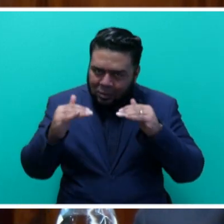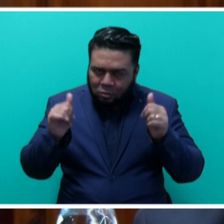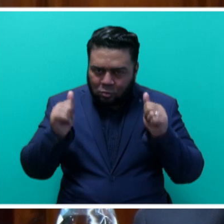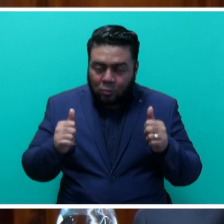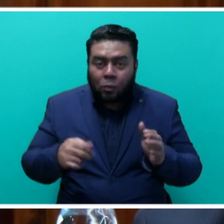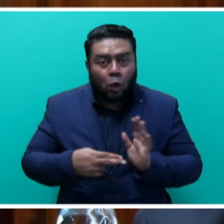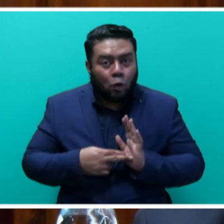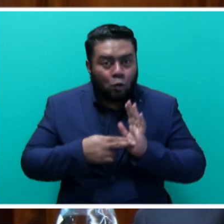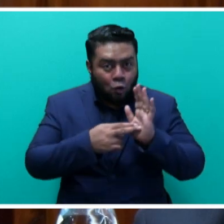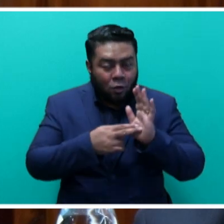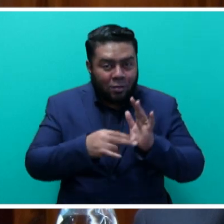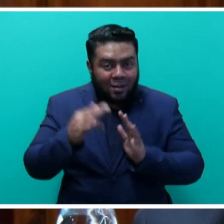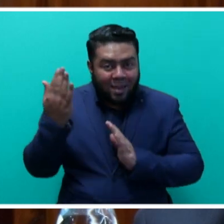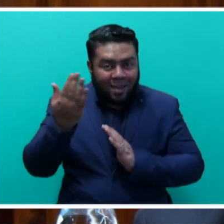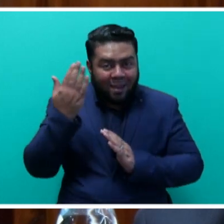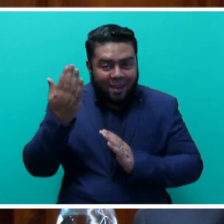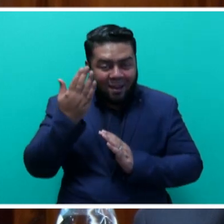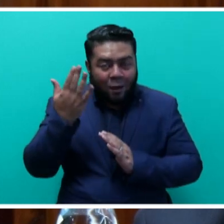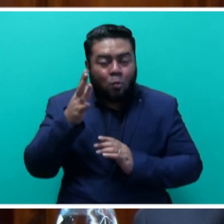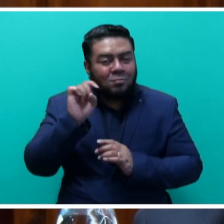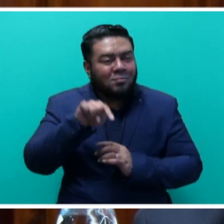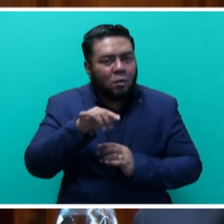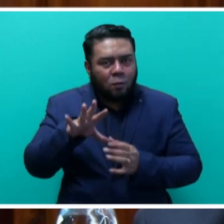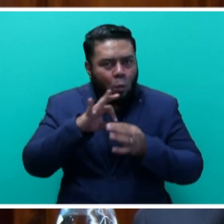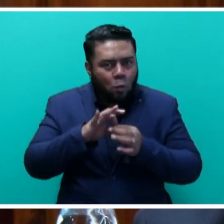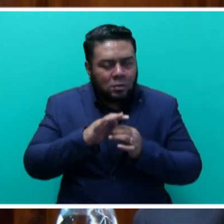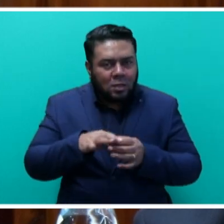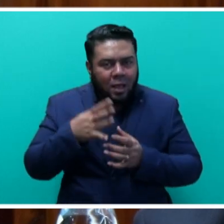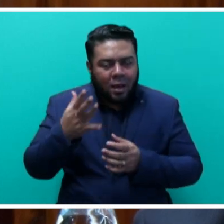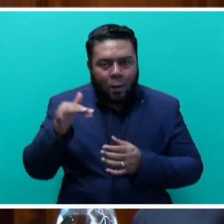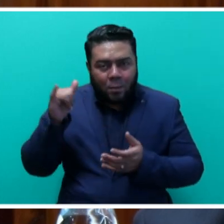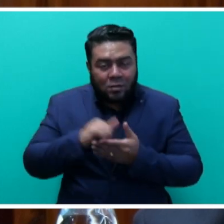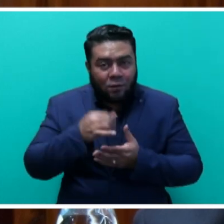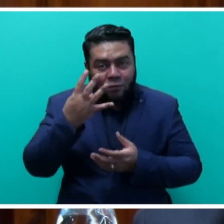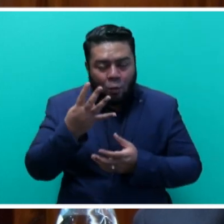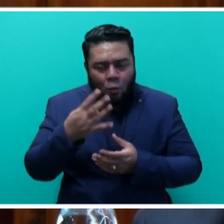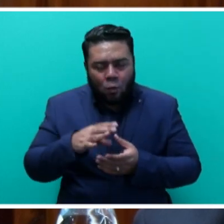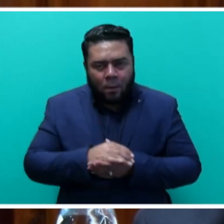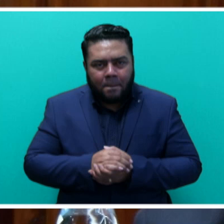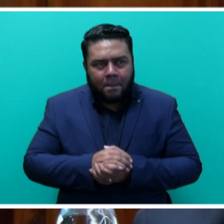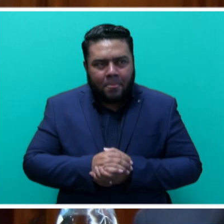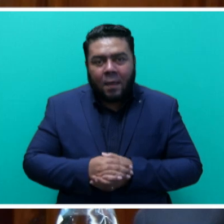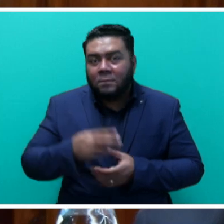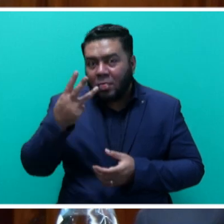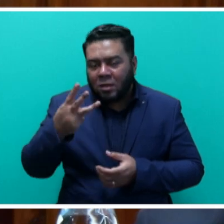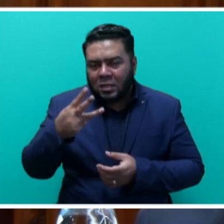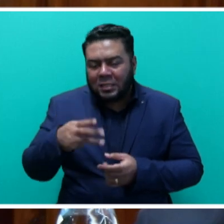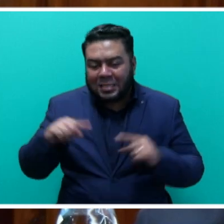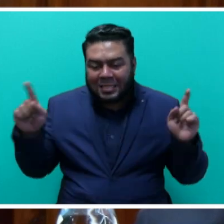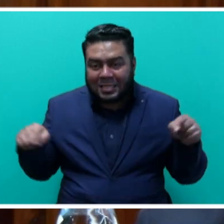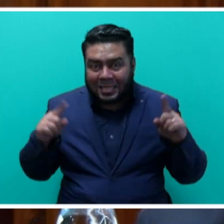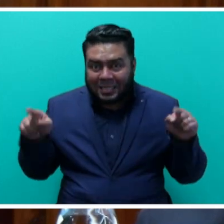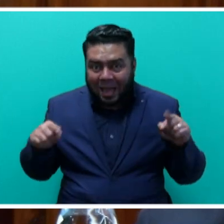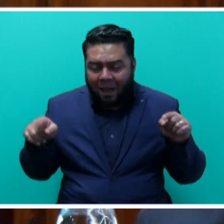Northern Air, which owns and operates 4 aircraft, also owns and operates an additional 3 Cessna aircraft for